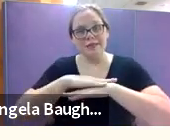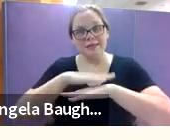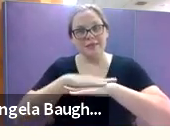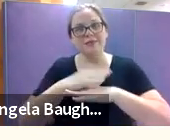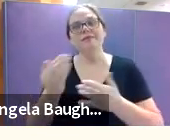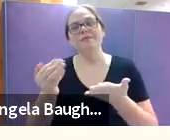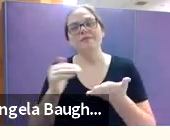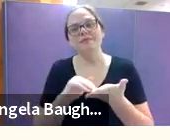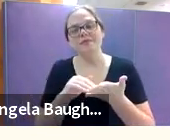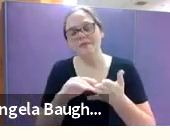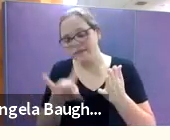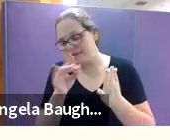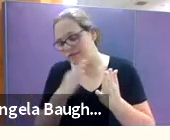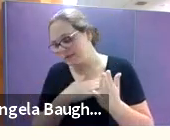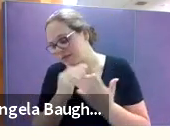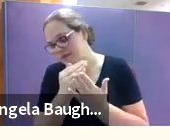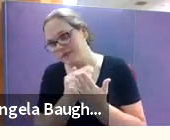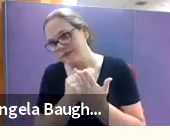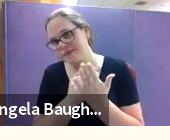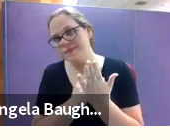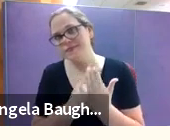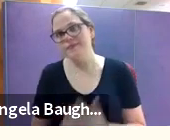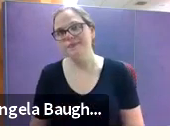let me find my list.